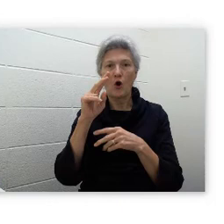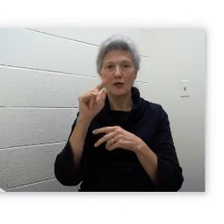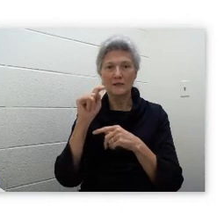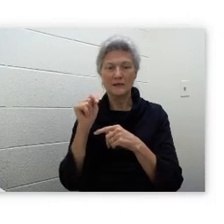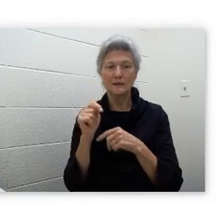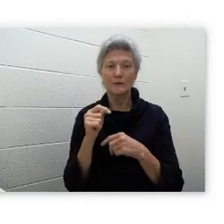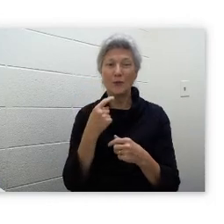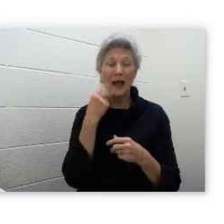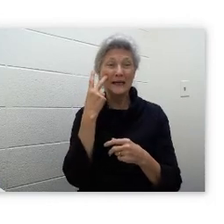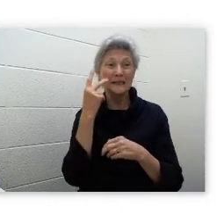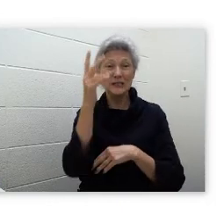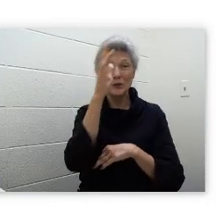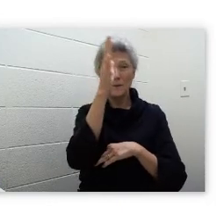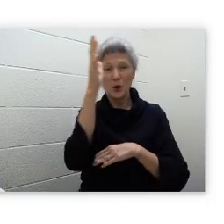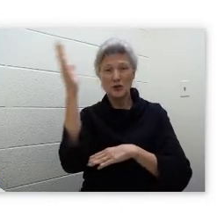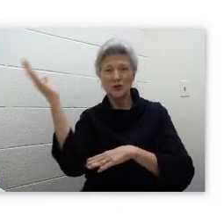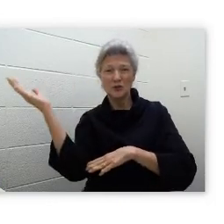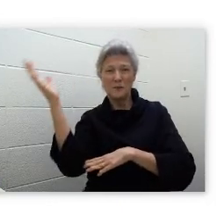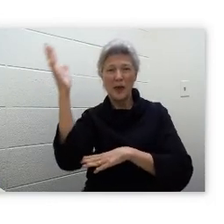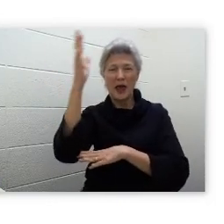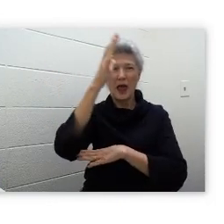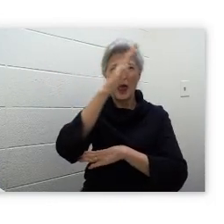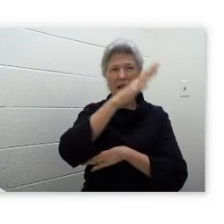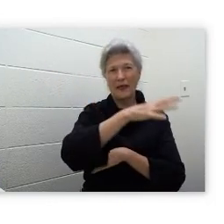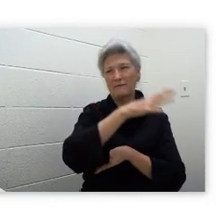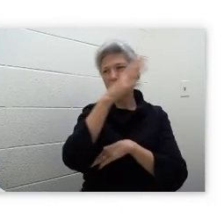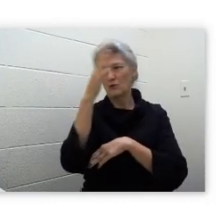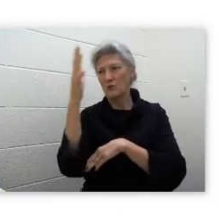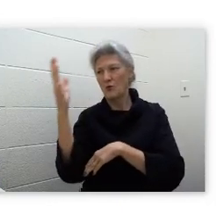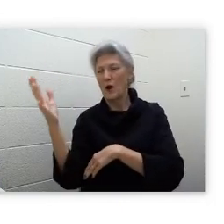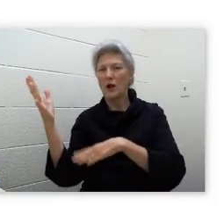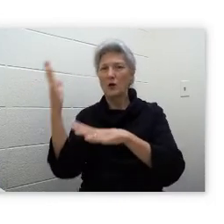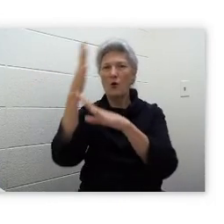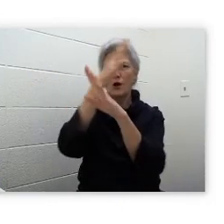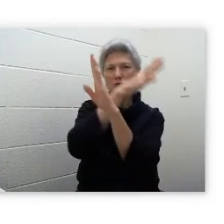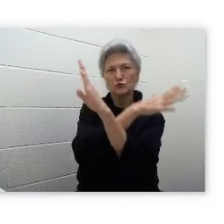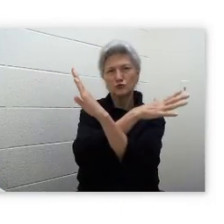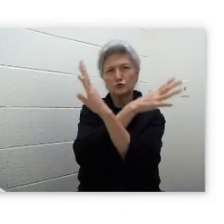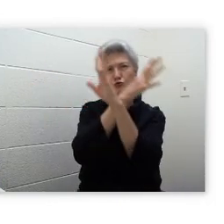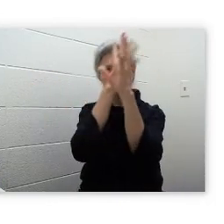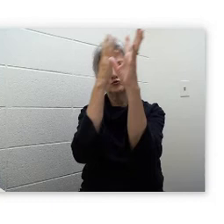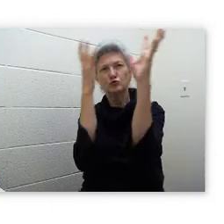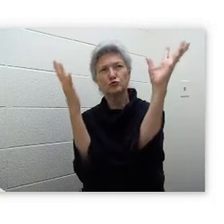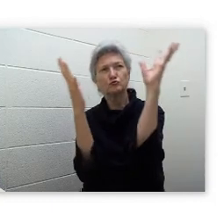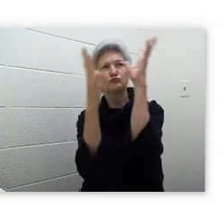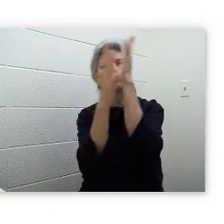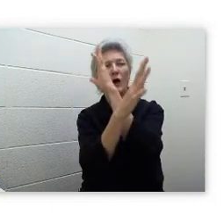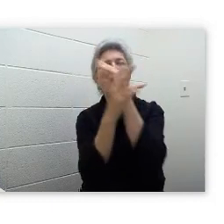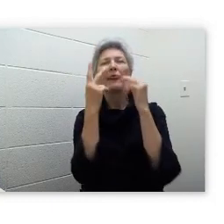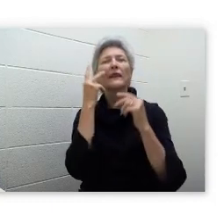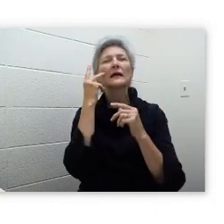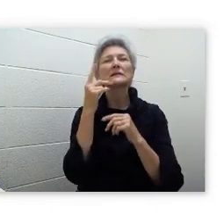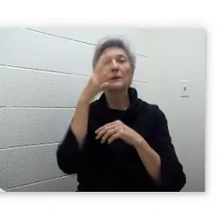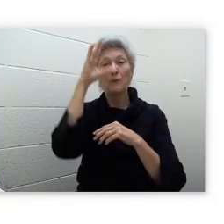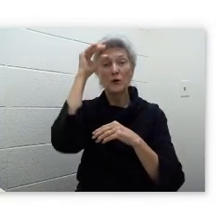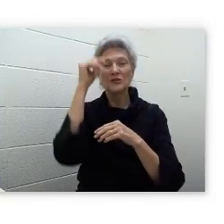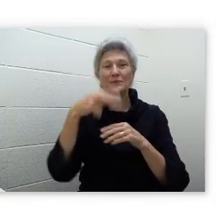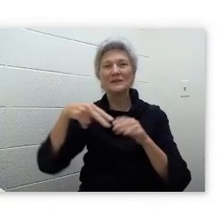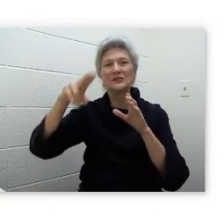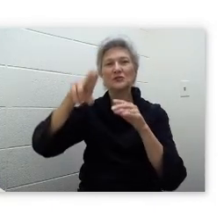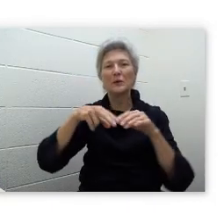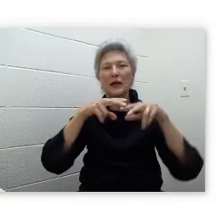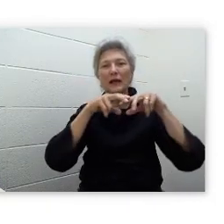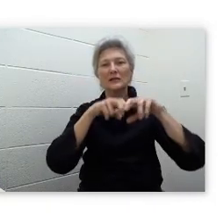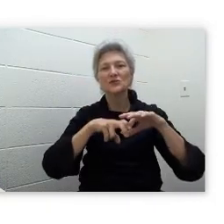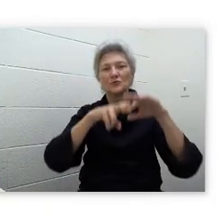and right across the lines of straighter, darker trees, I like to think some boy's been swinging them. But